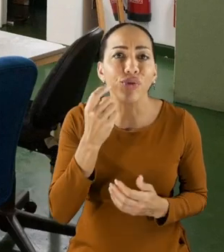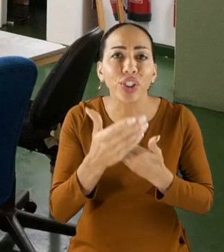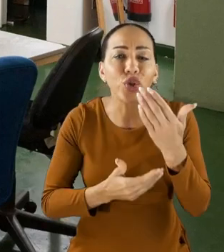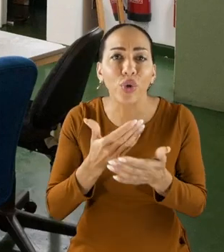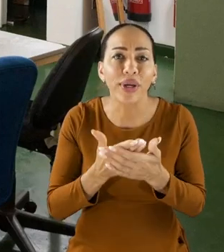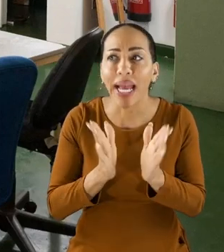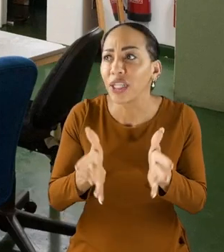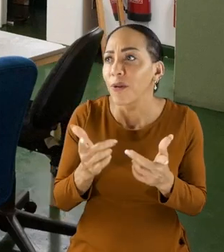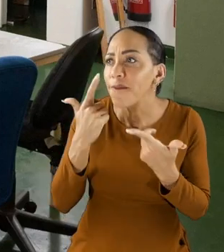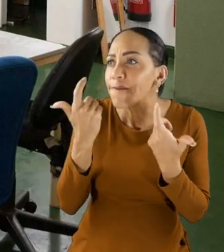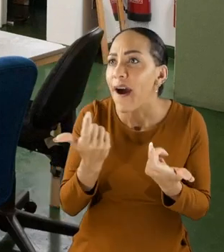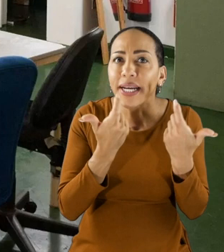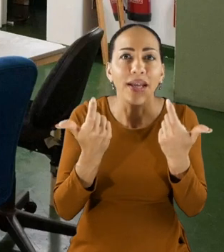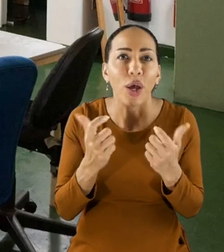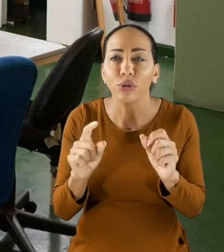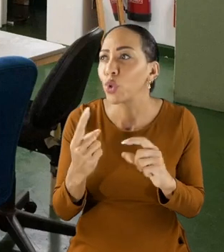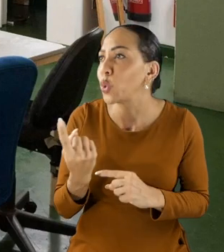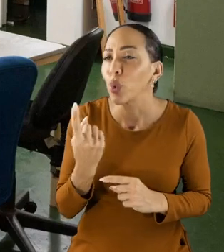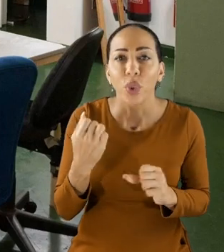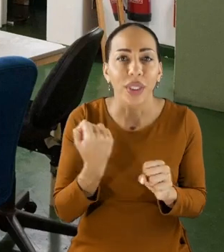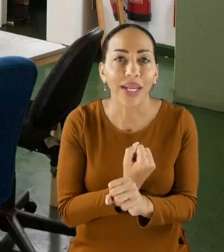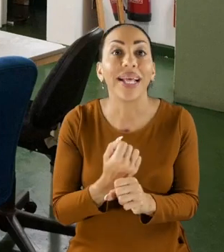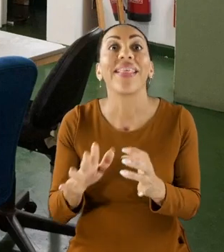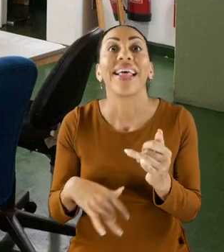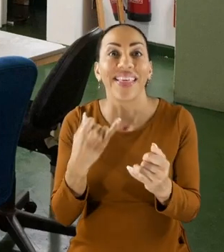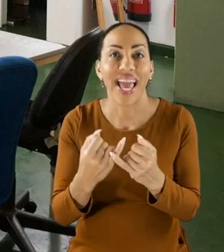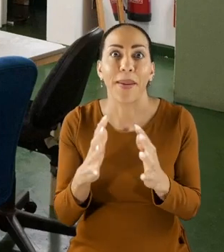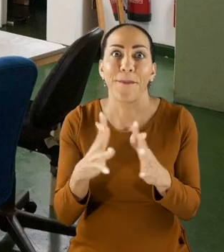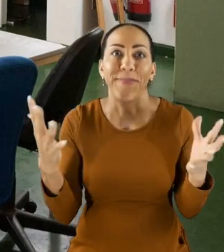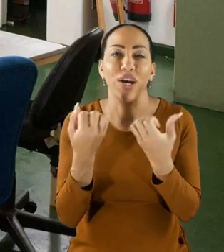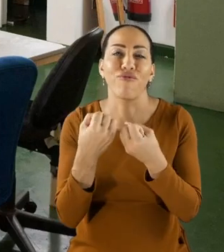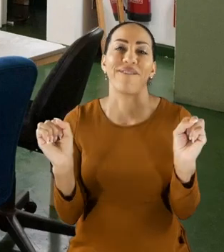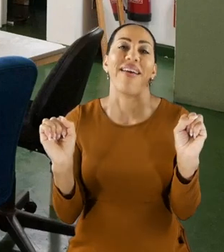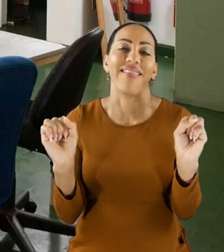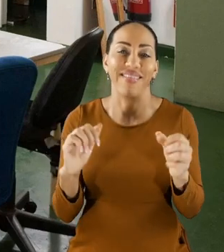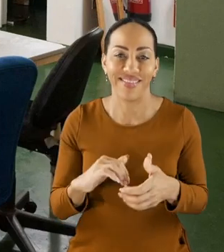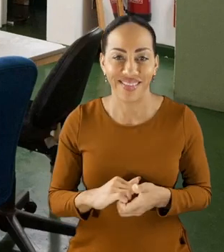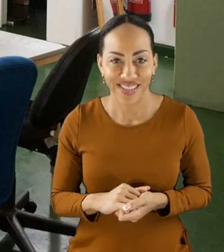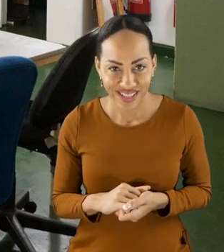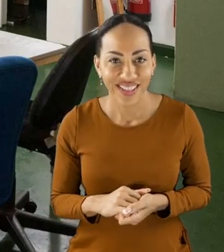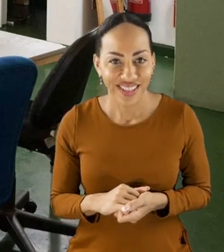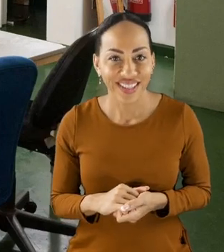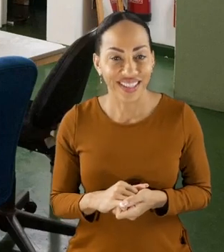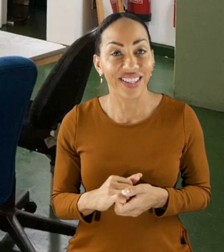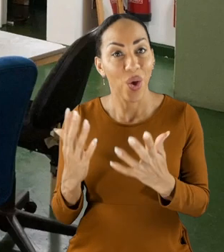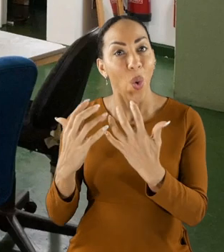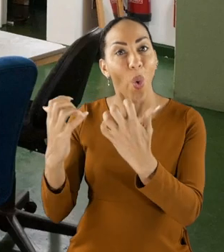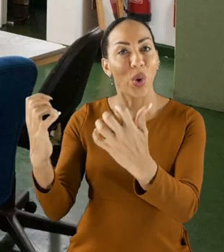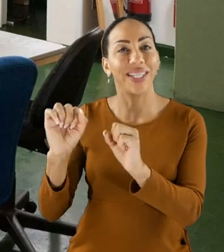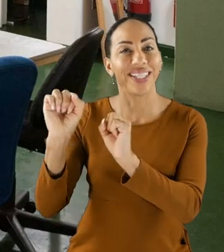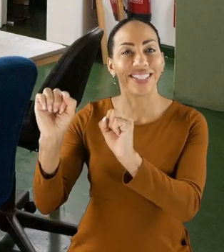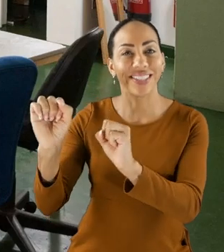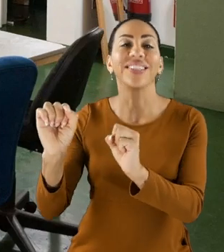and they didn't want to reveal who the murderer was. They had to find out, so that was part of the thing. And then there's a big reveal, and actually